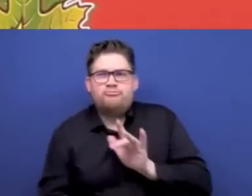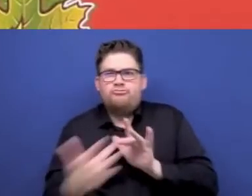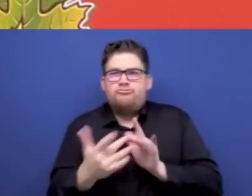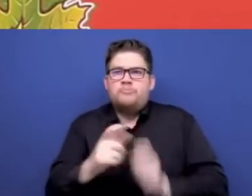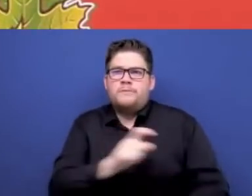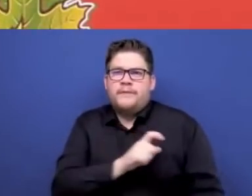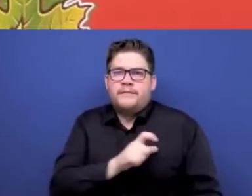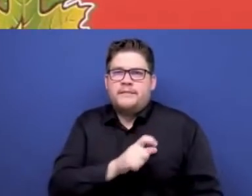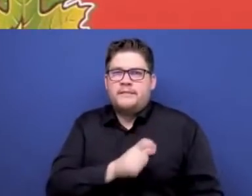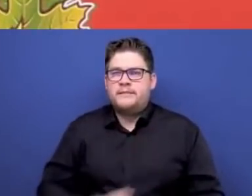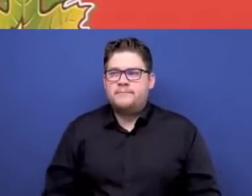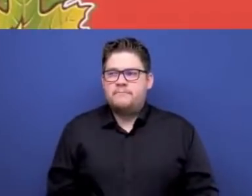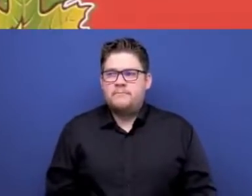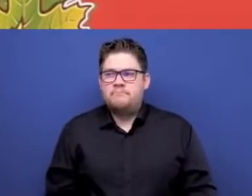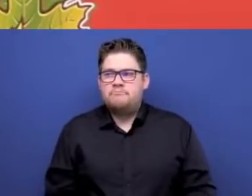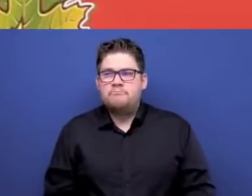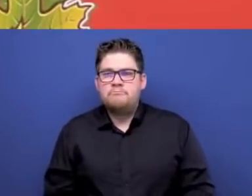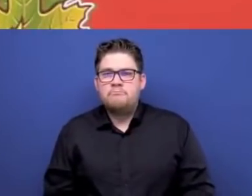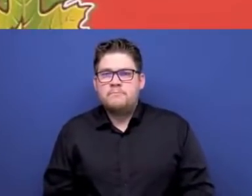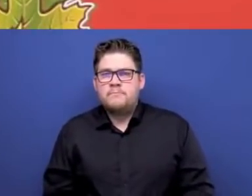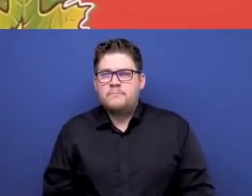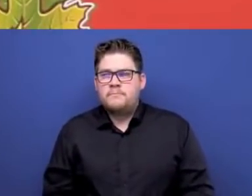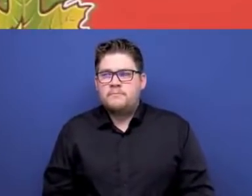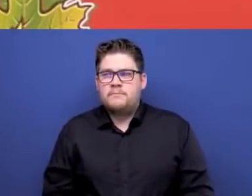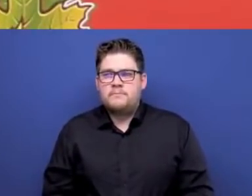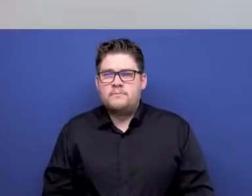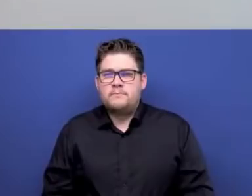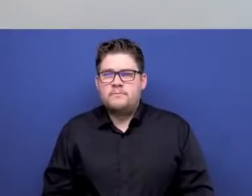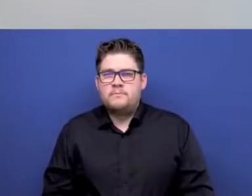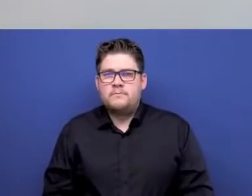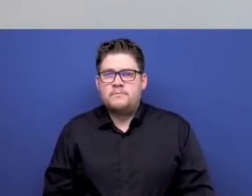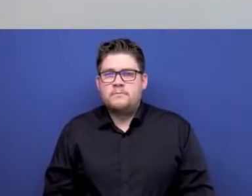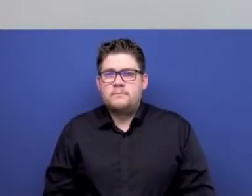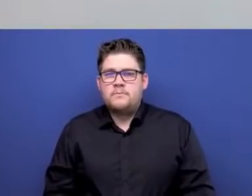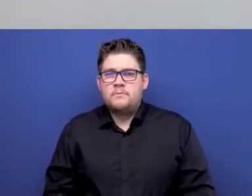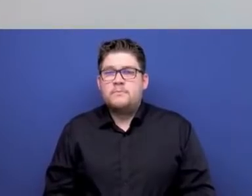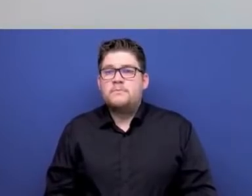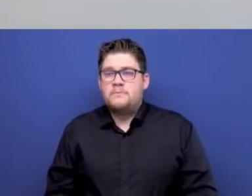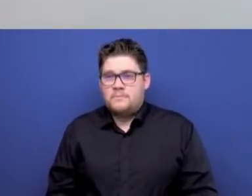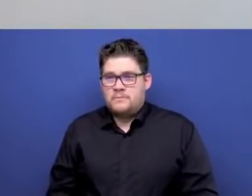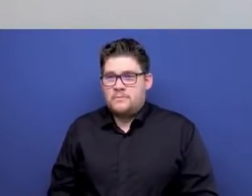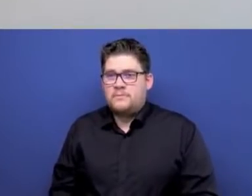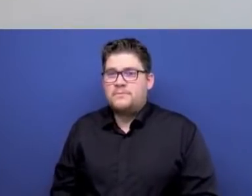And finally, we'll turn it over for a few words from Dr. Henry Bonney, Provincial Health Officer.